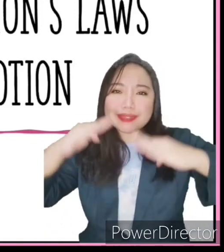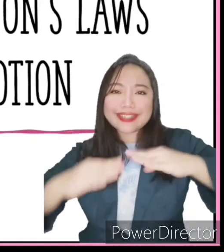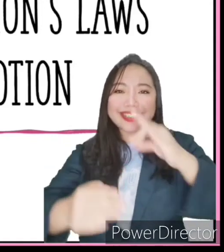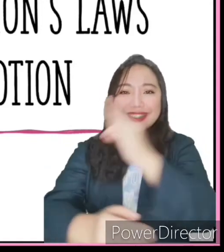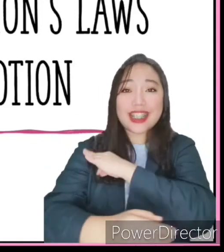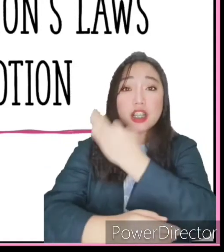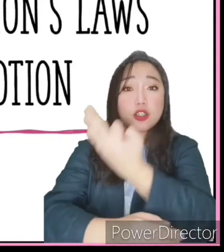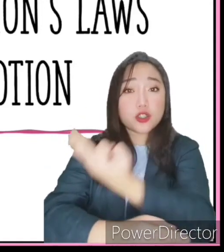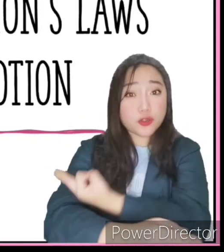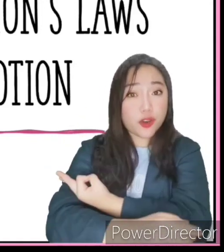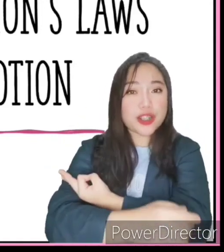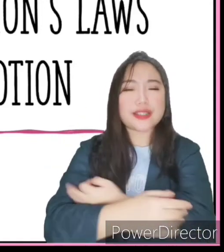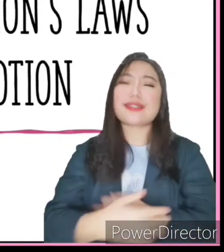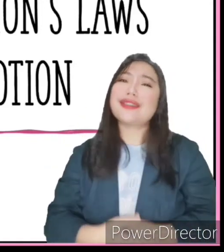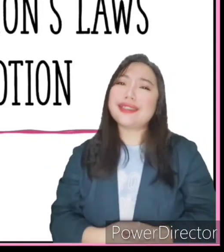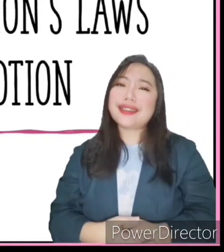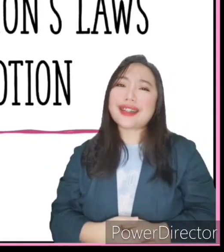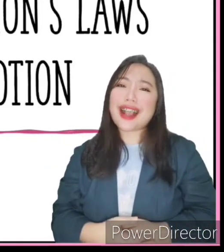forces.